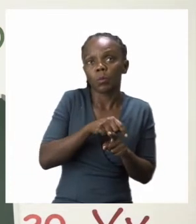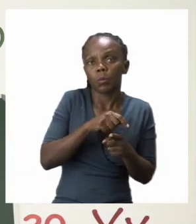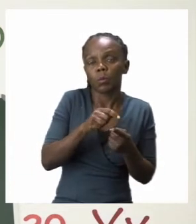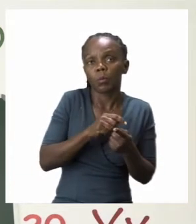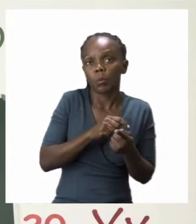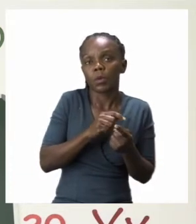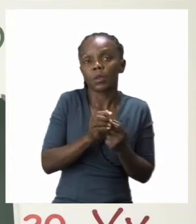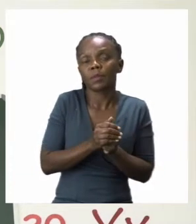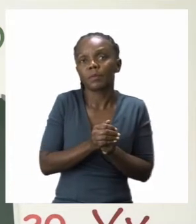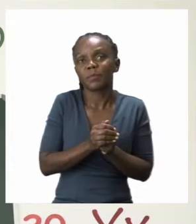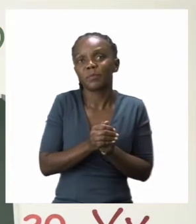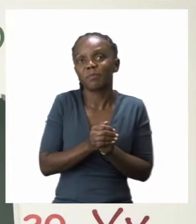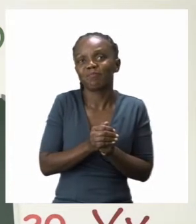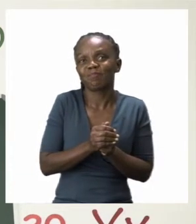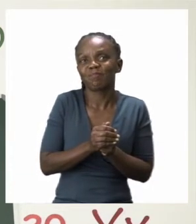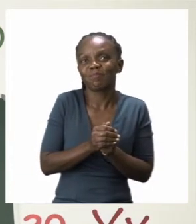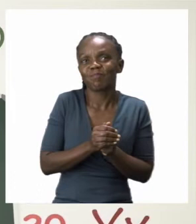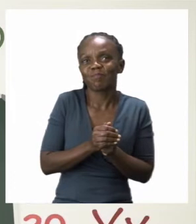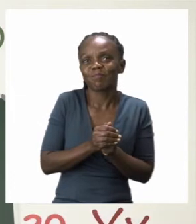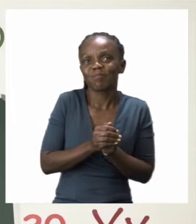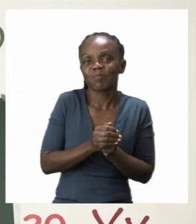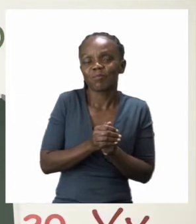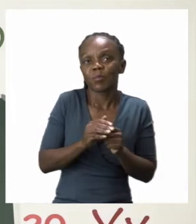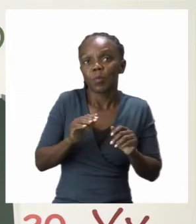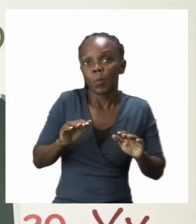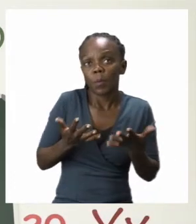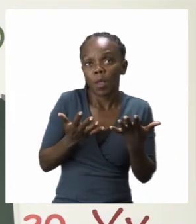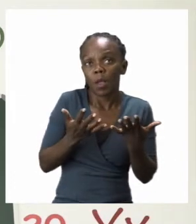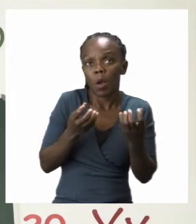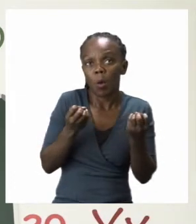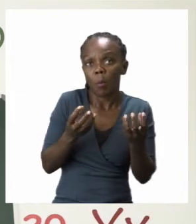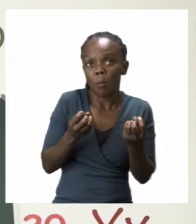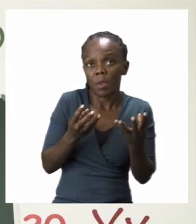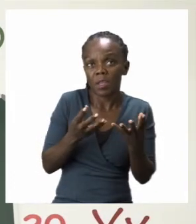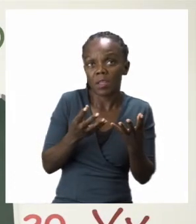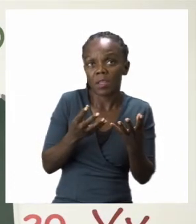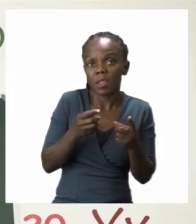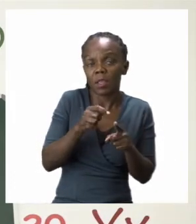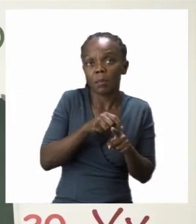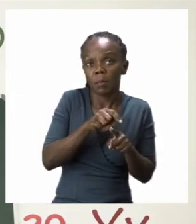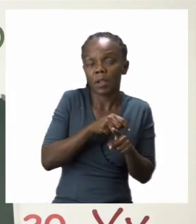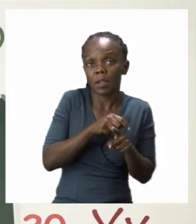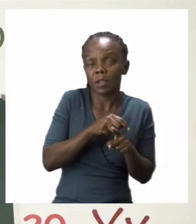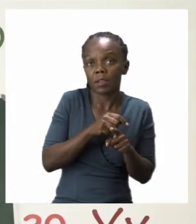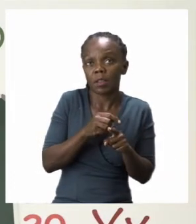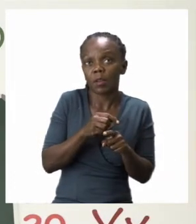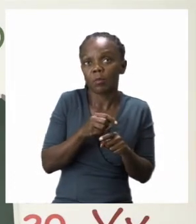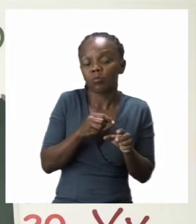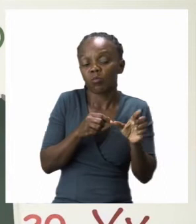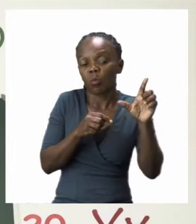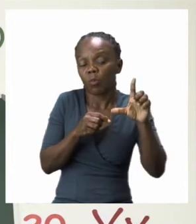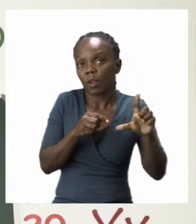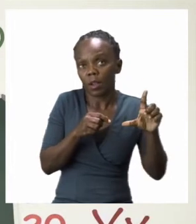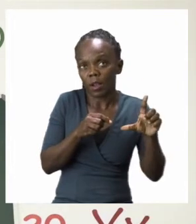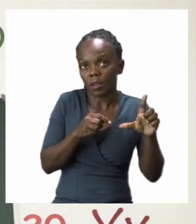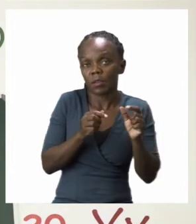draw them. But I tried, and that's what's important. So let us count the bananas on the first